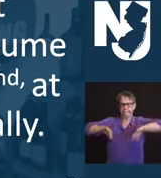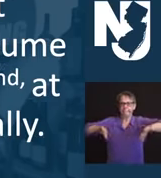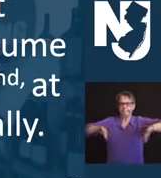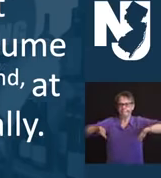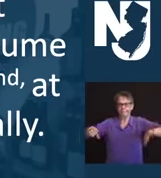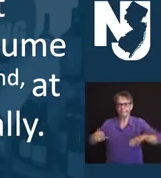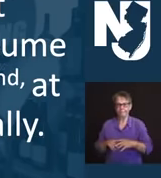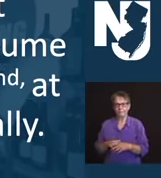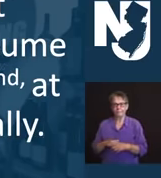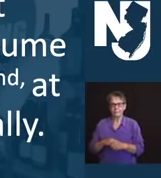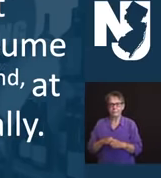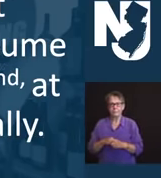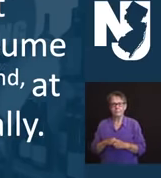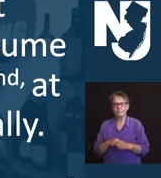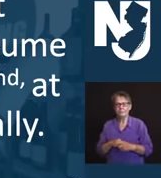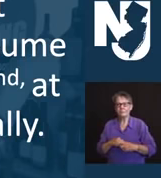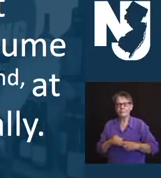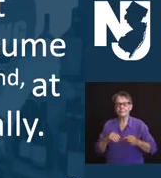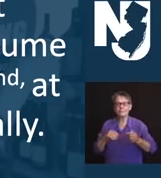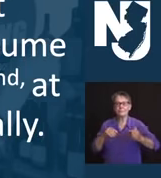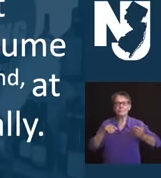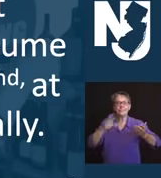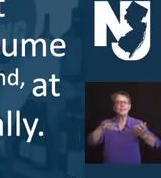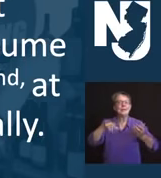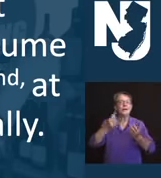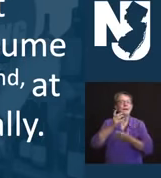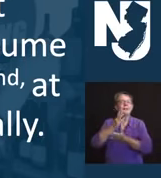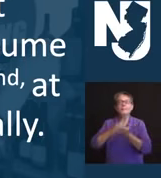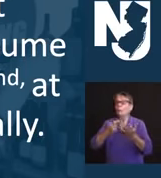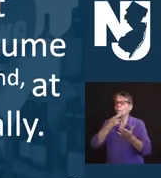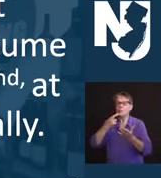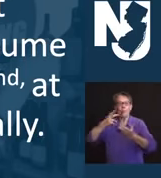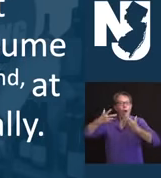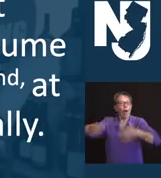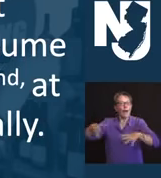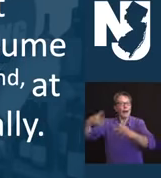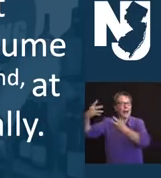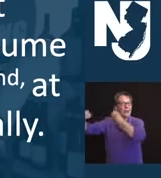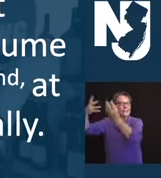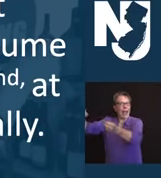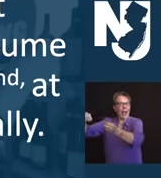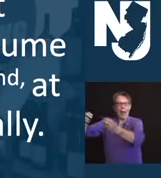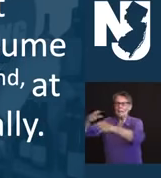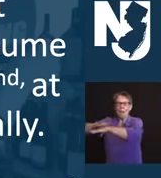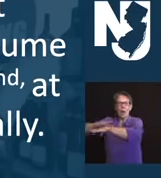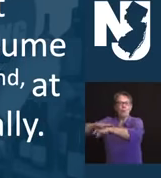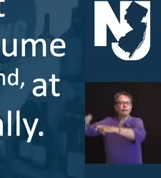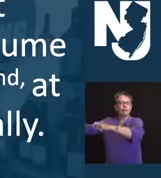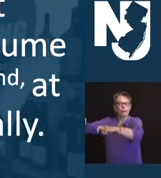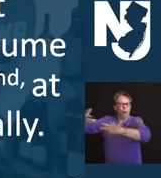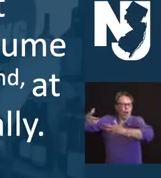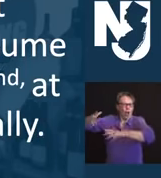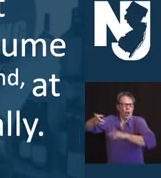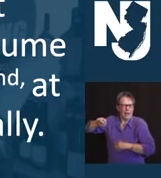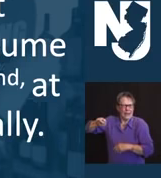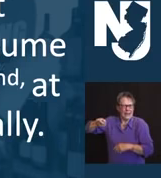their outdoor capacities already, especially outdoor dining. Judy, I've been to 4 restaurants since last